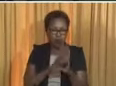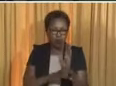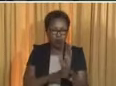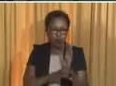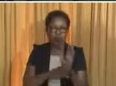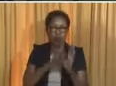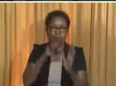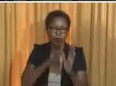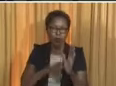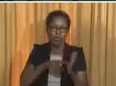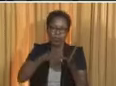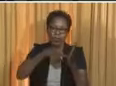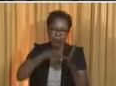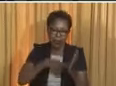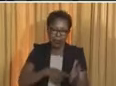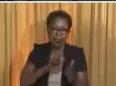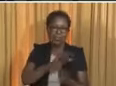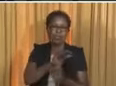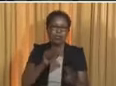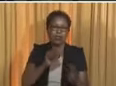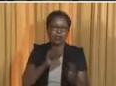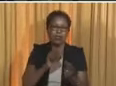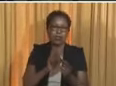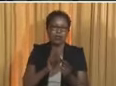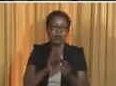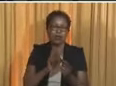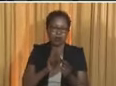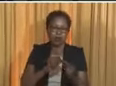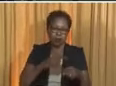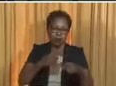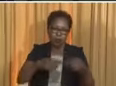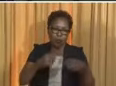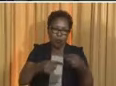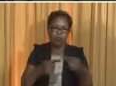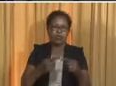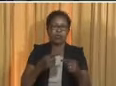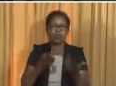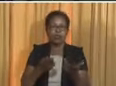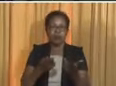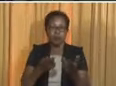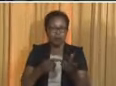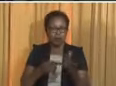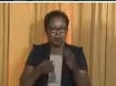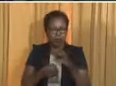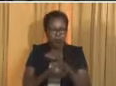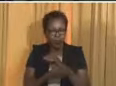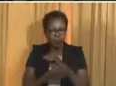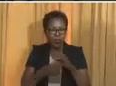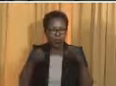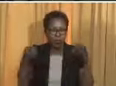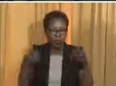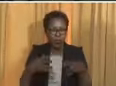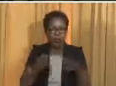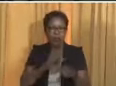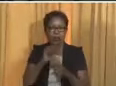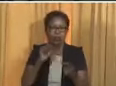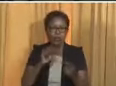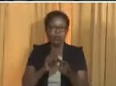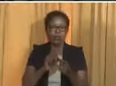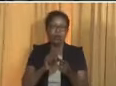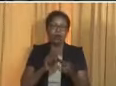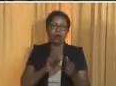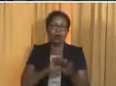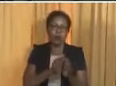the specified 10 matters in Article 255(1) by stipulating their specific amendment